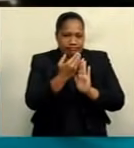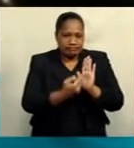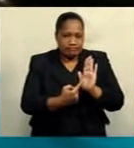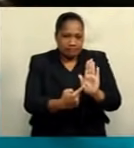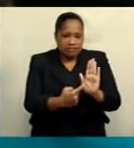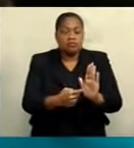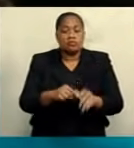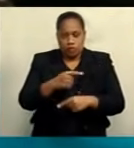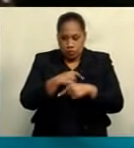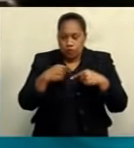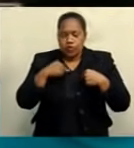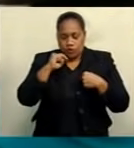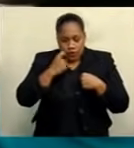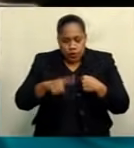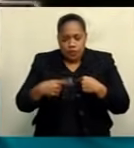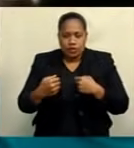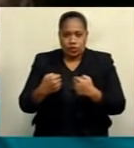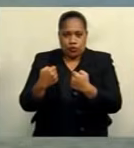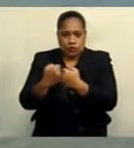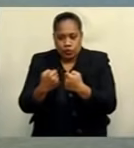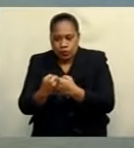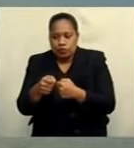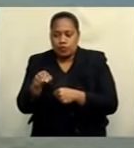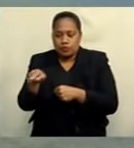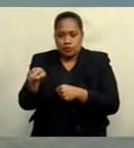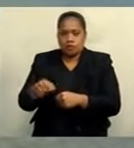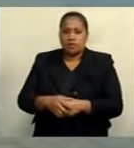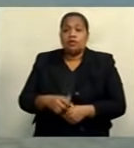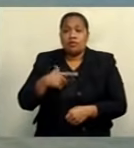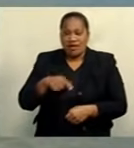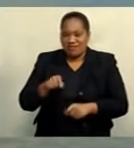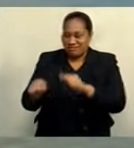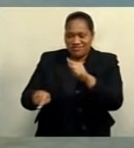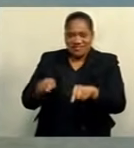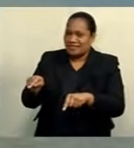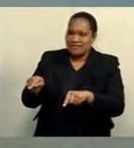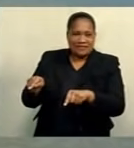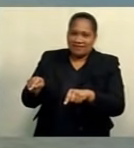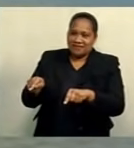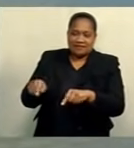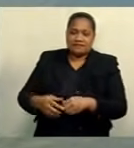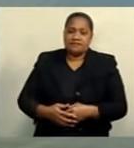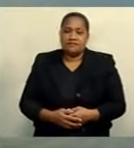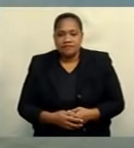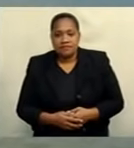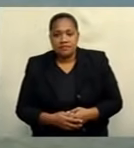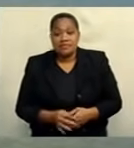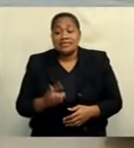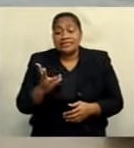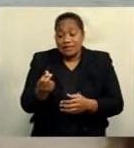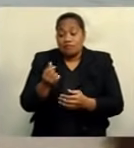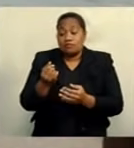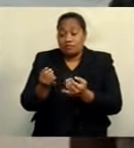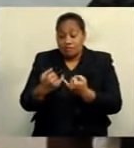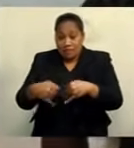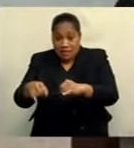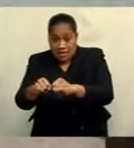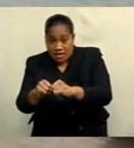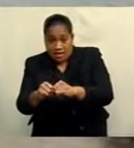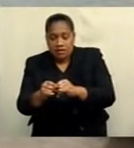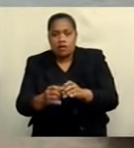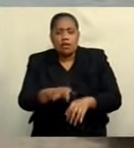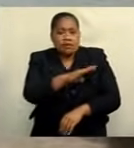island as there is no time for finger pointing. As community transmissions are evident in some of the islands, Bainimarama says